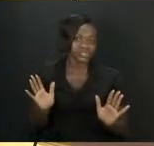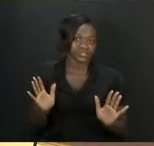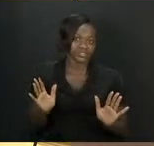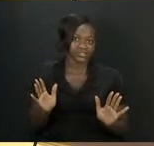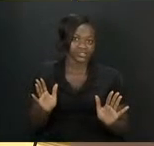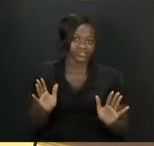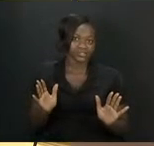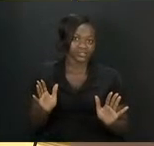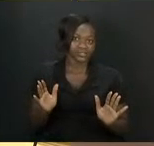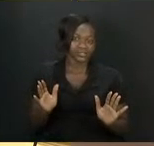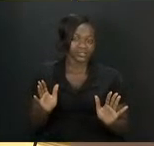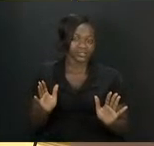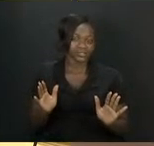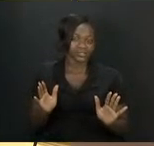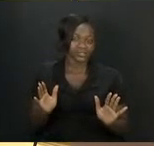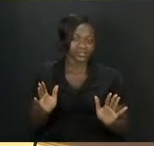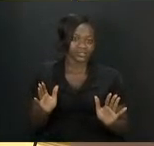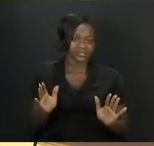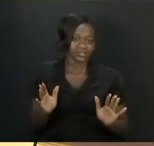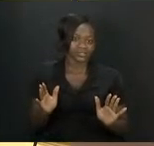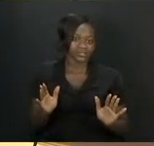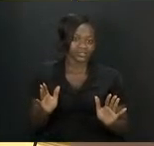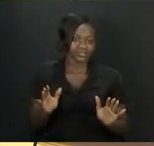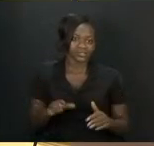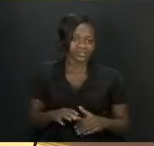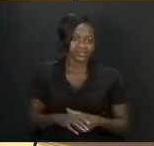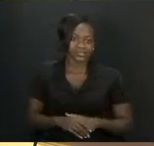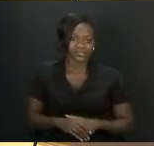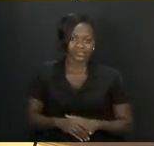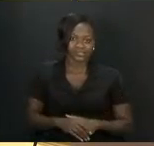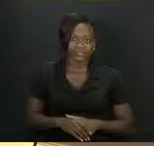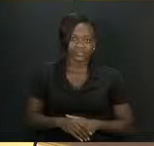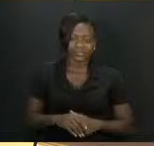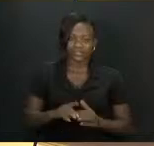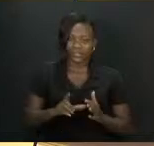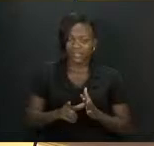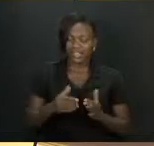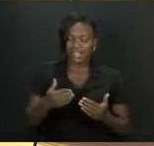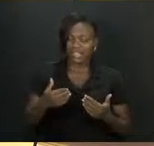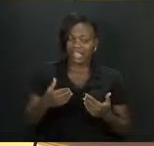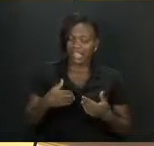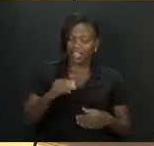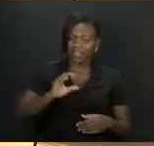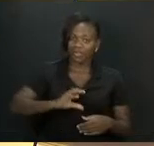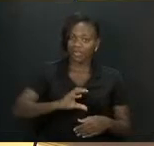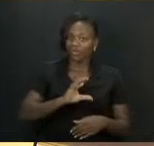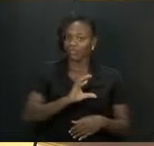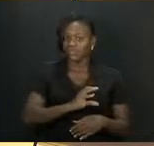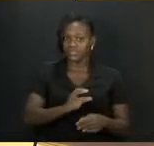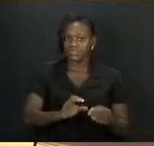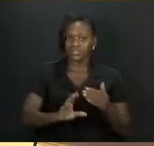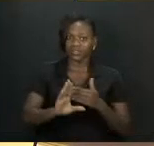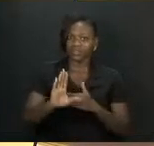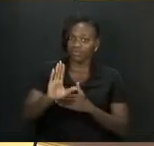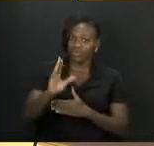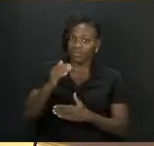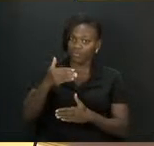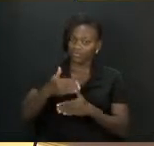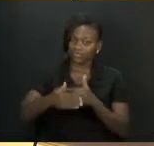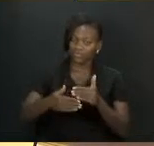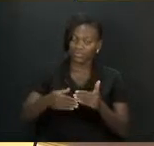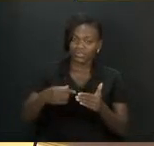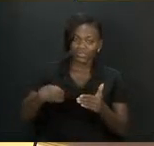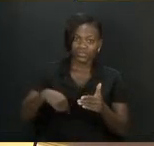don't hope. So that you can take over some of these committees, and then, God's willing, we all do our